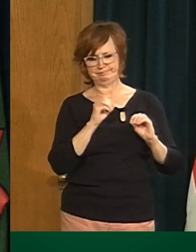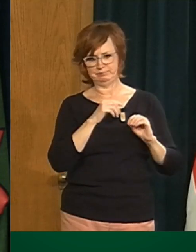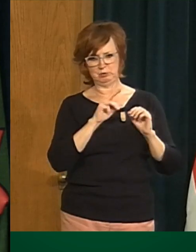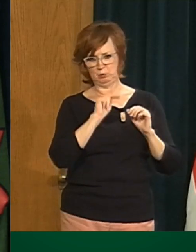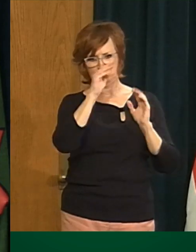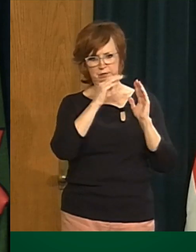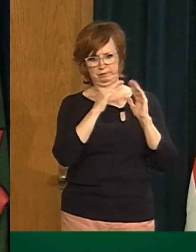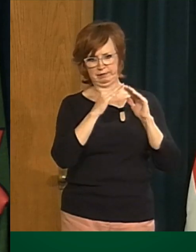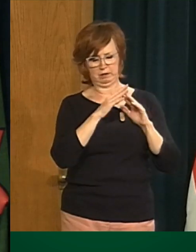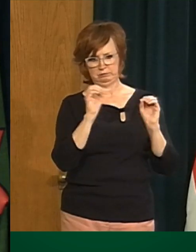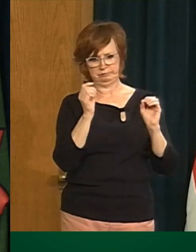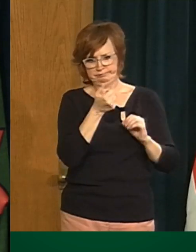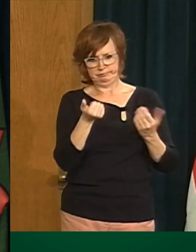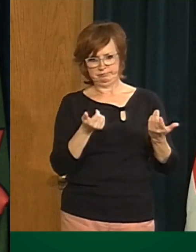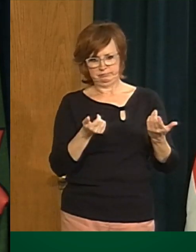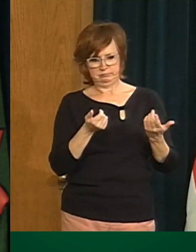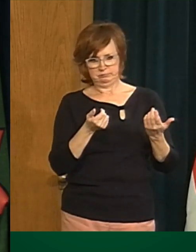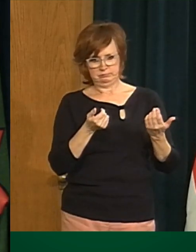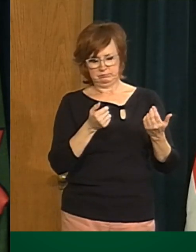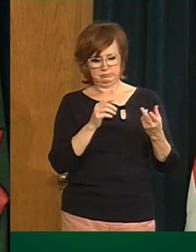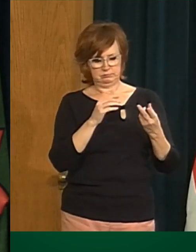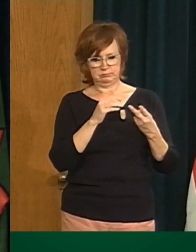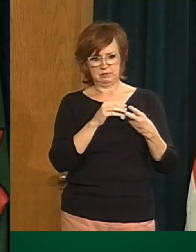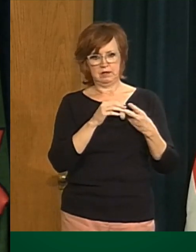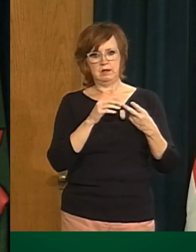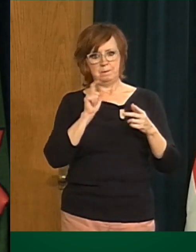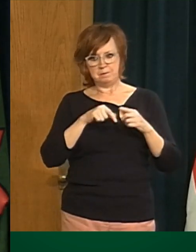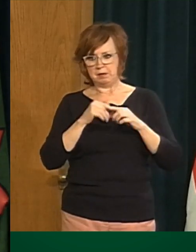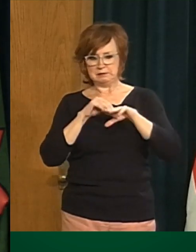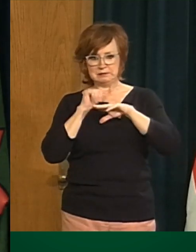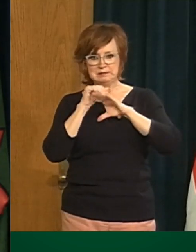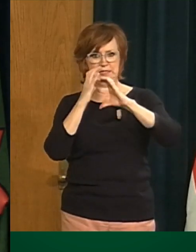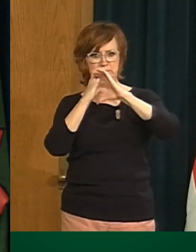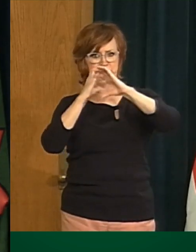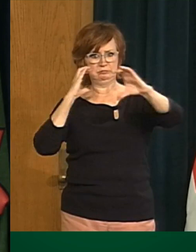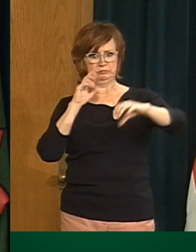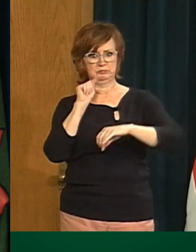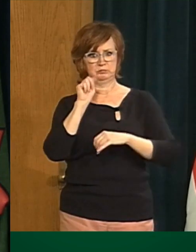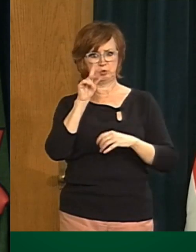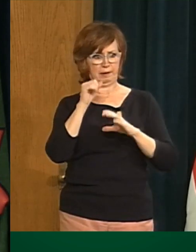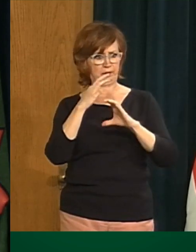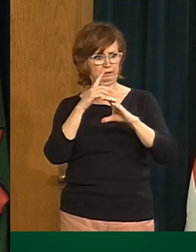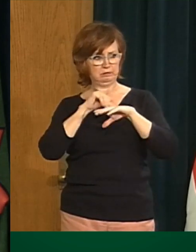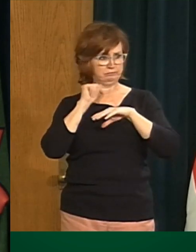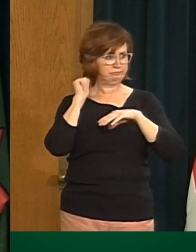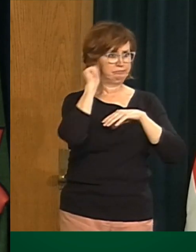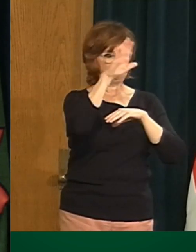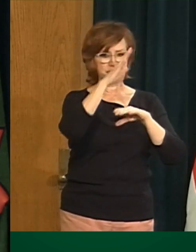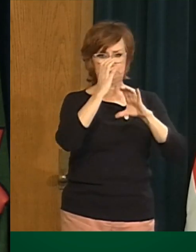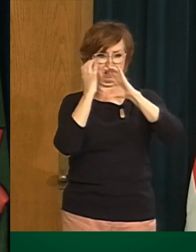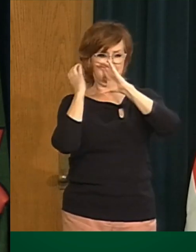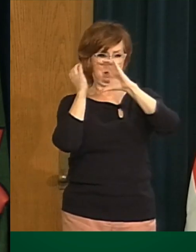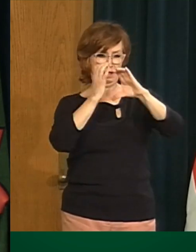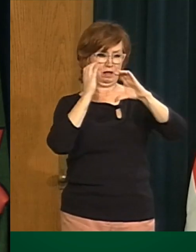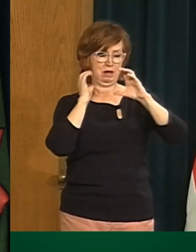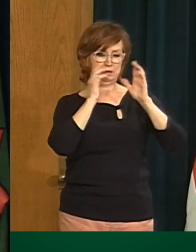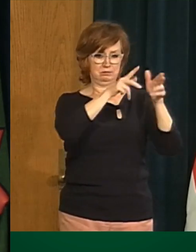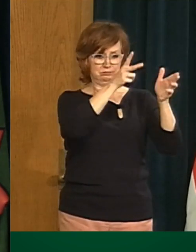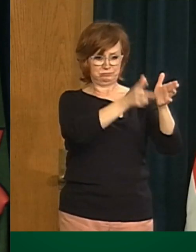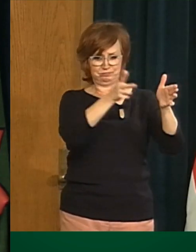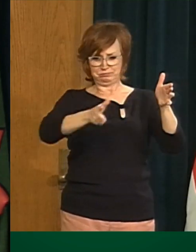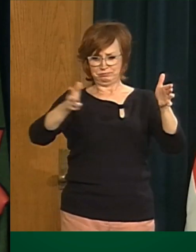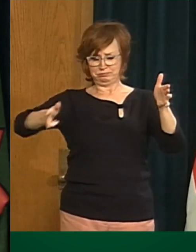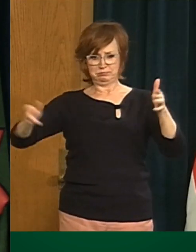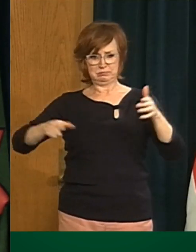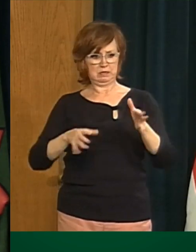I think, of how this virus can spread if you let your guard down for a moment or not expecting it to be in your community. And this